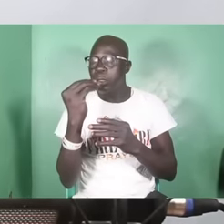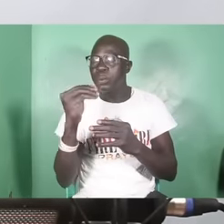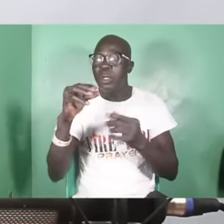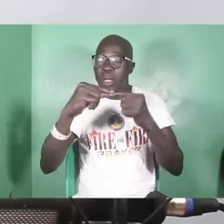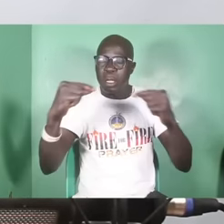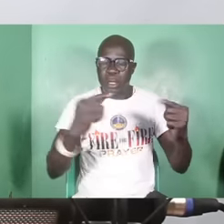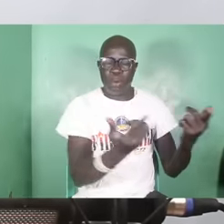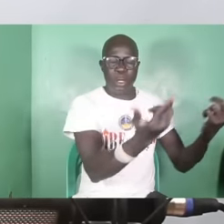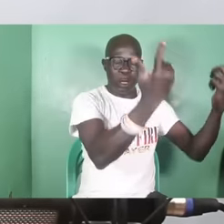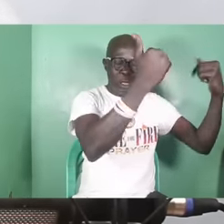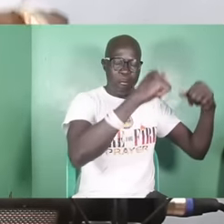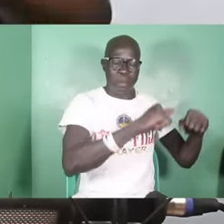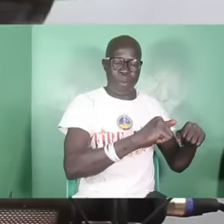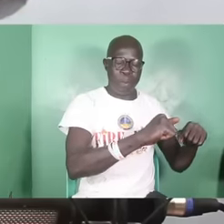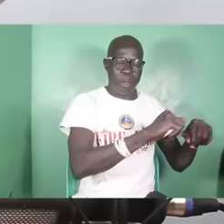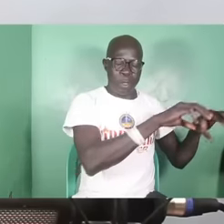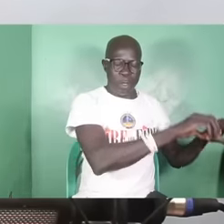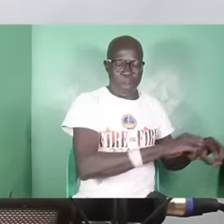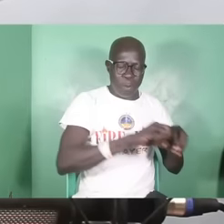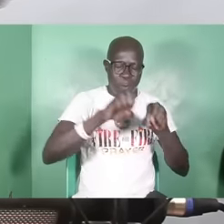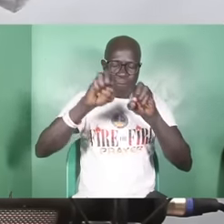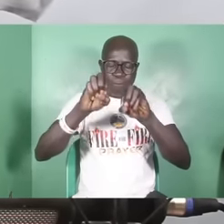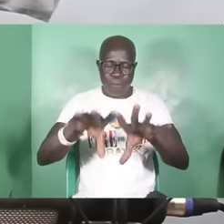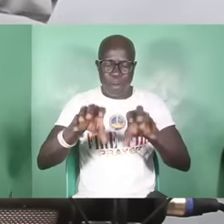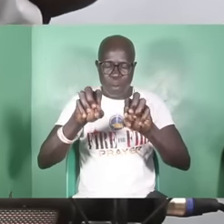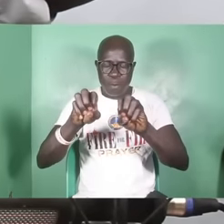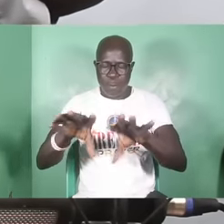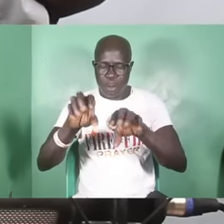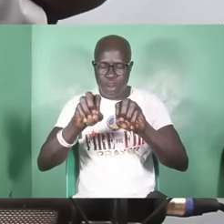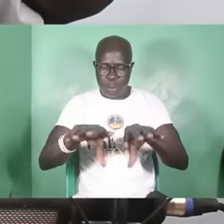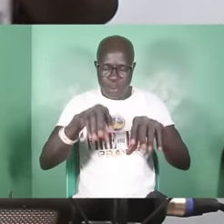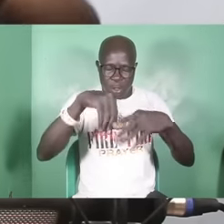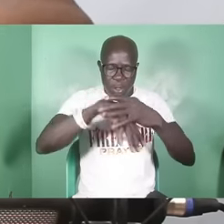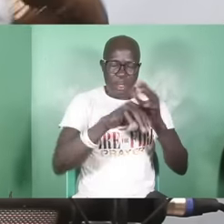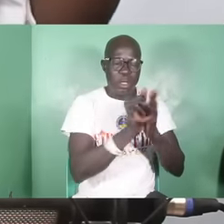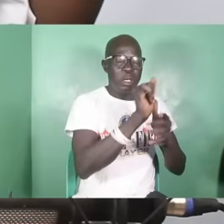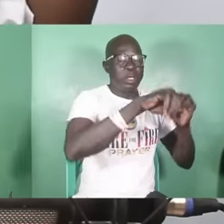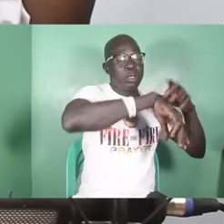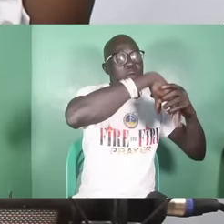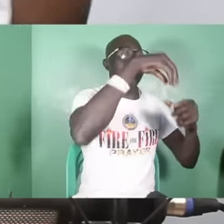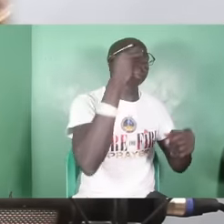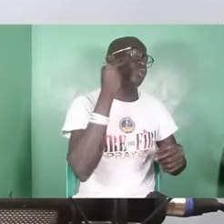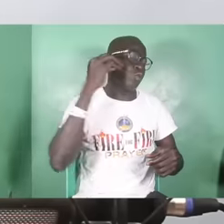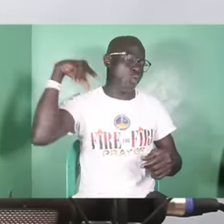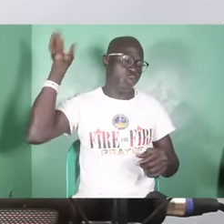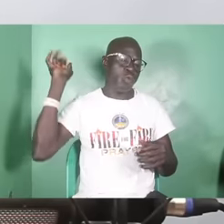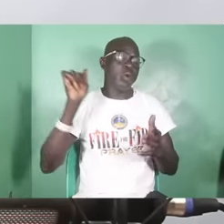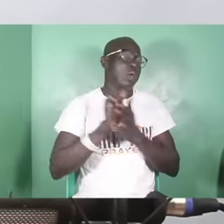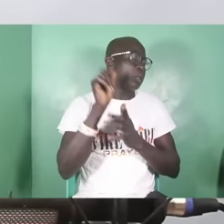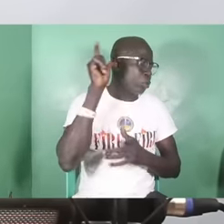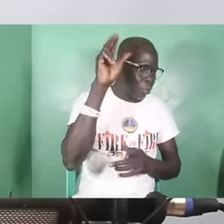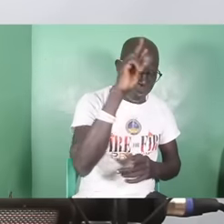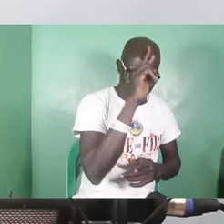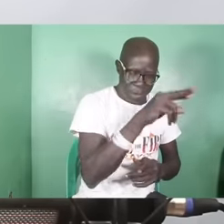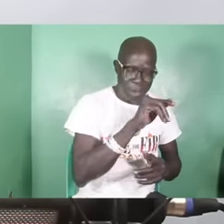ota re wa when enemy came o fun epo sinu alikama o wa fun epo sinu alikama o si ba si o si ba ti e lo and went e gba mi sir